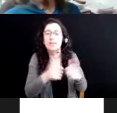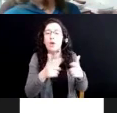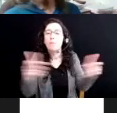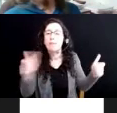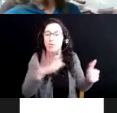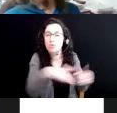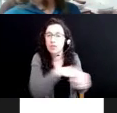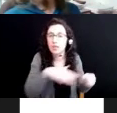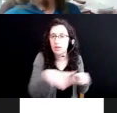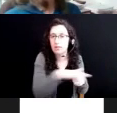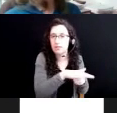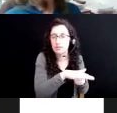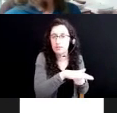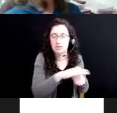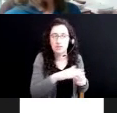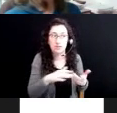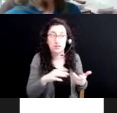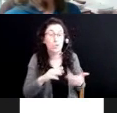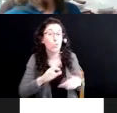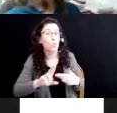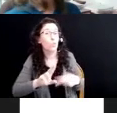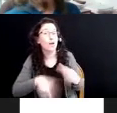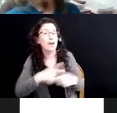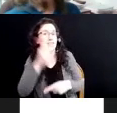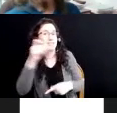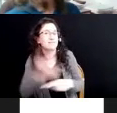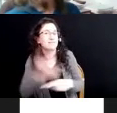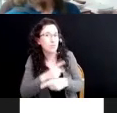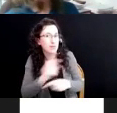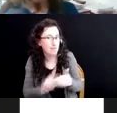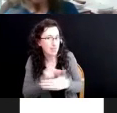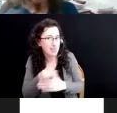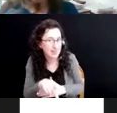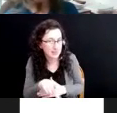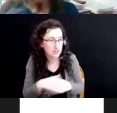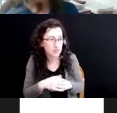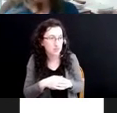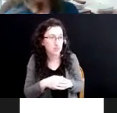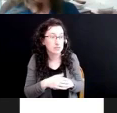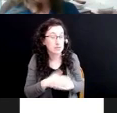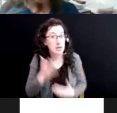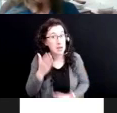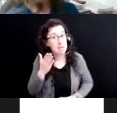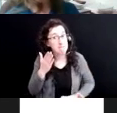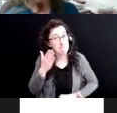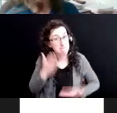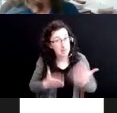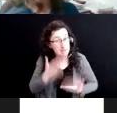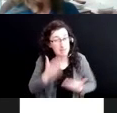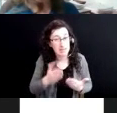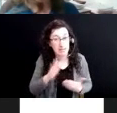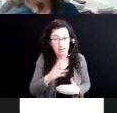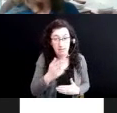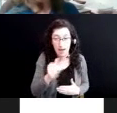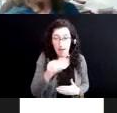the prevalence of invasive plant species, for example, maybe the lack of some of those habitat elements.